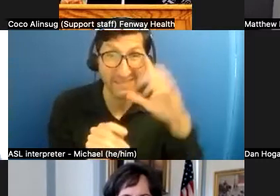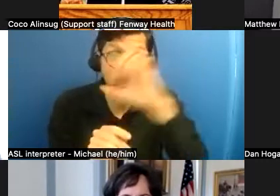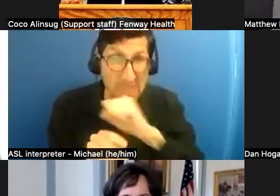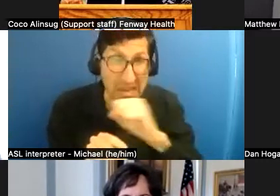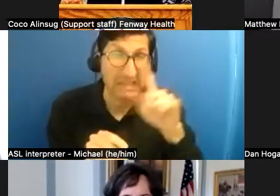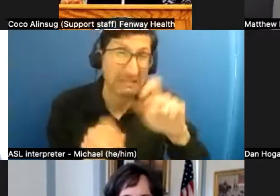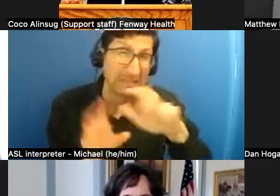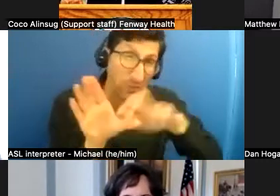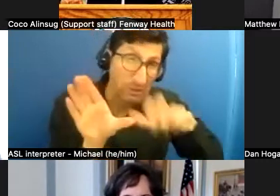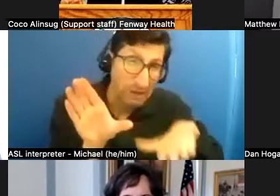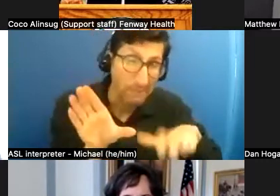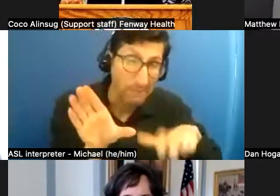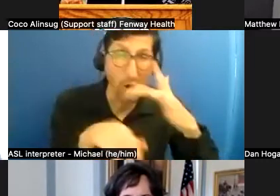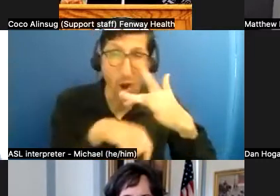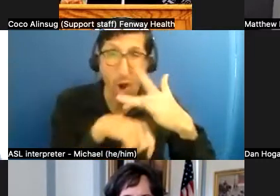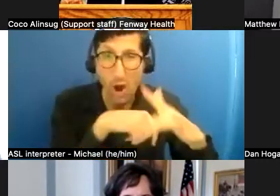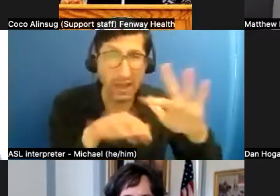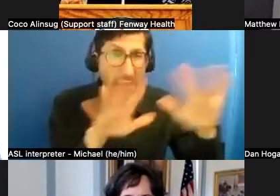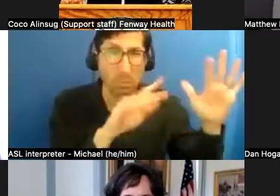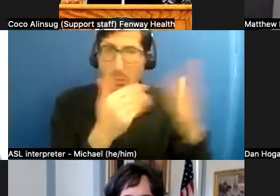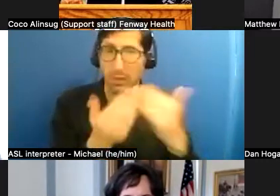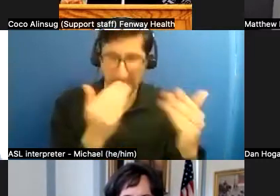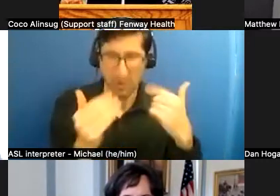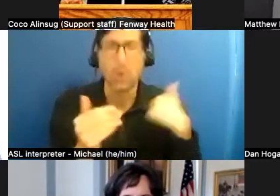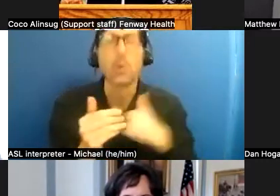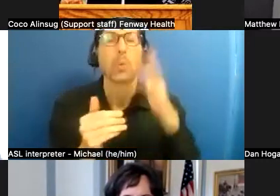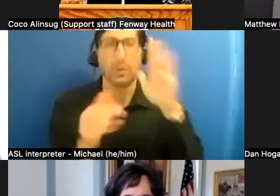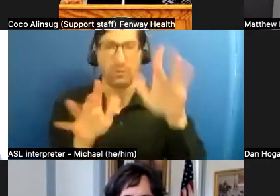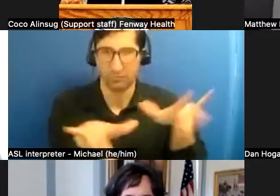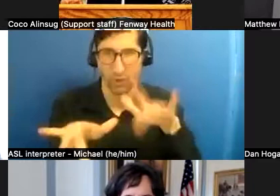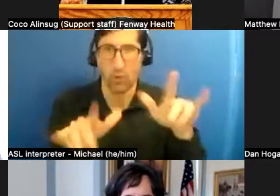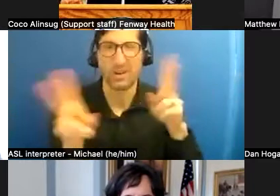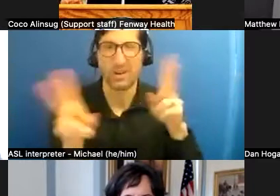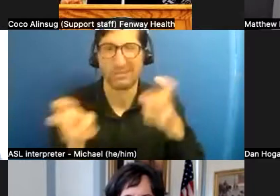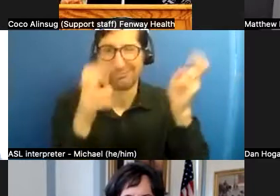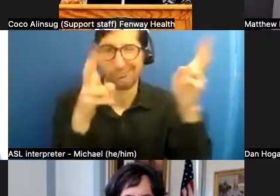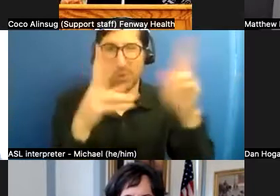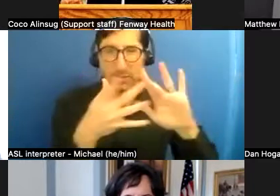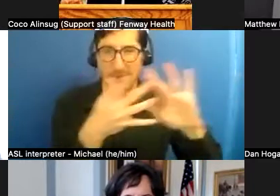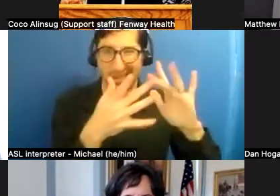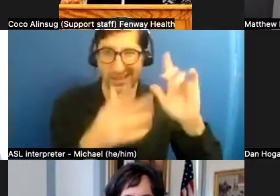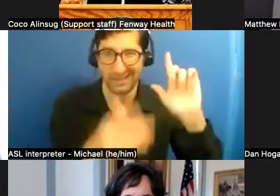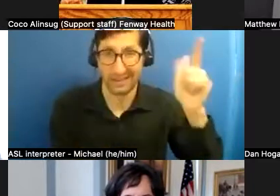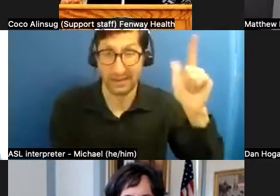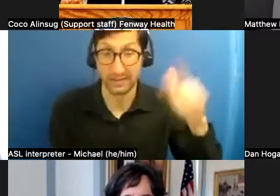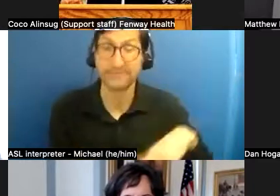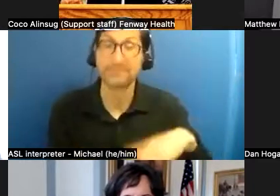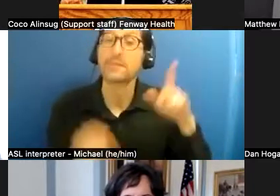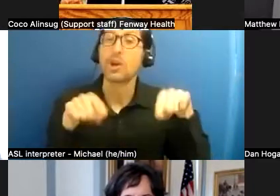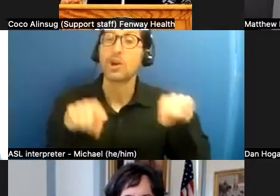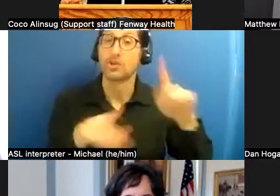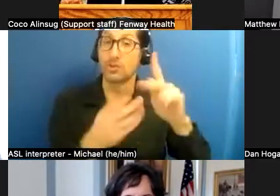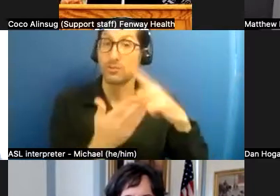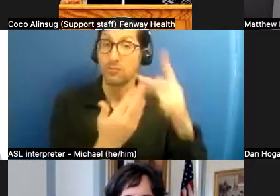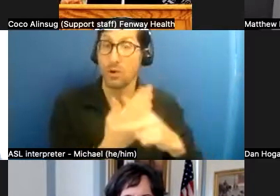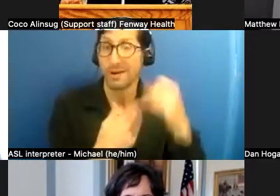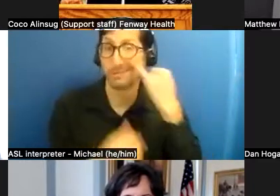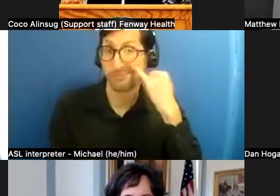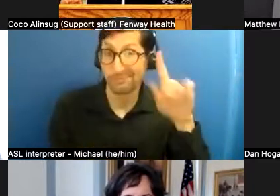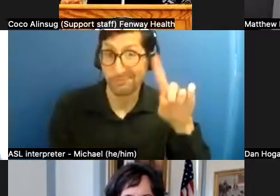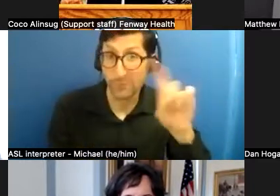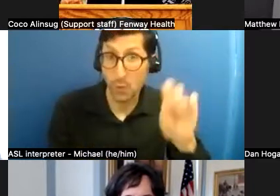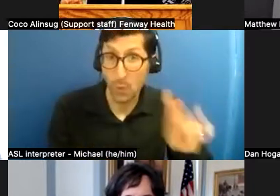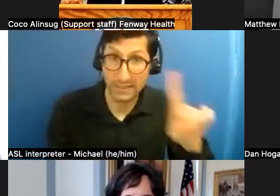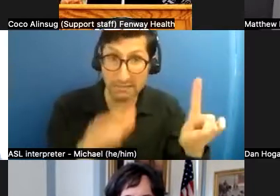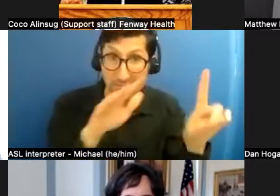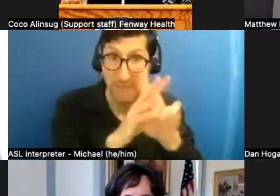will be posted online for sharing afterwards. So as we go through the program, if you have a question, you can